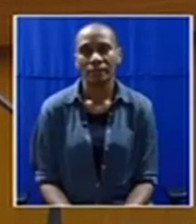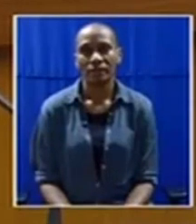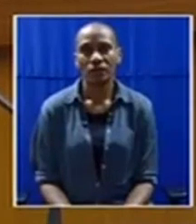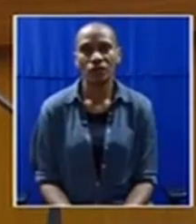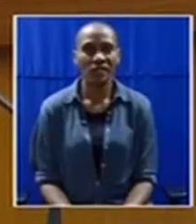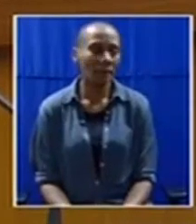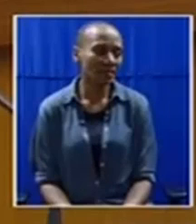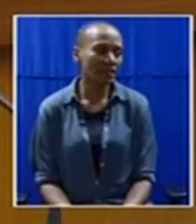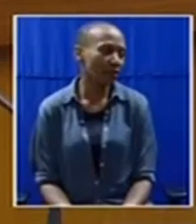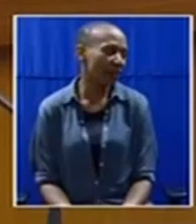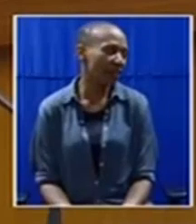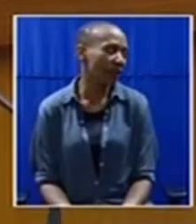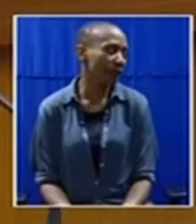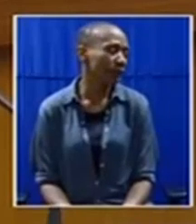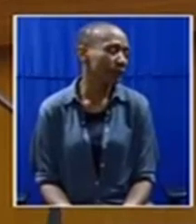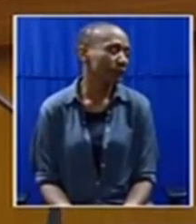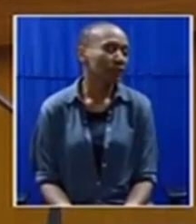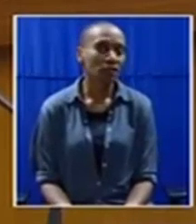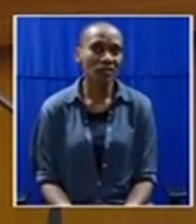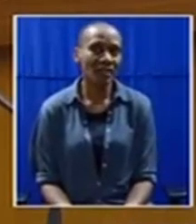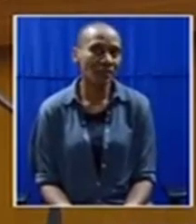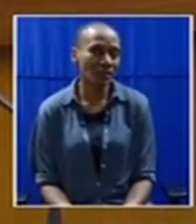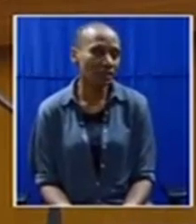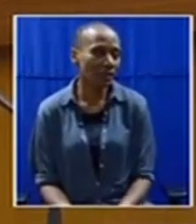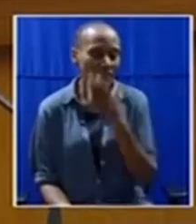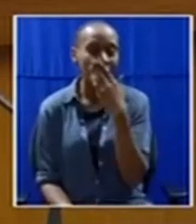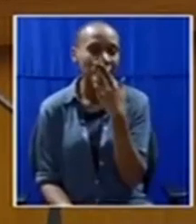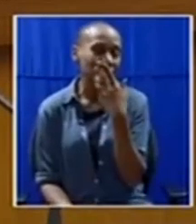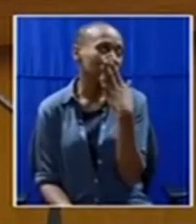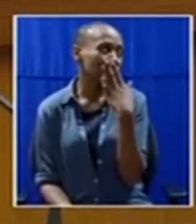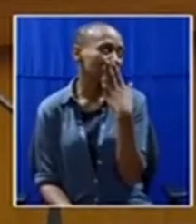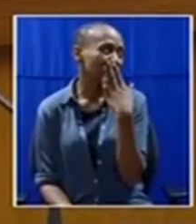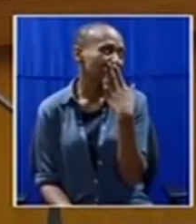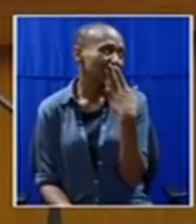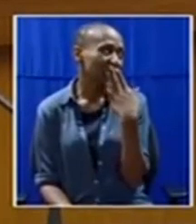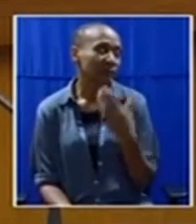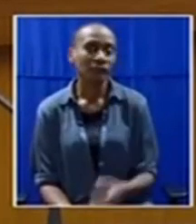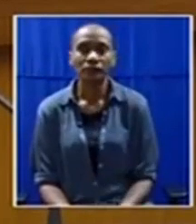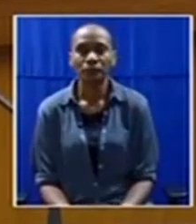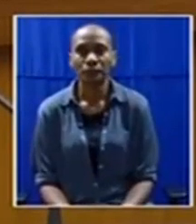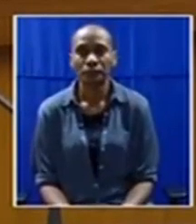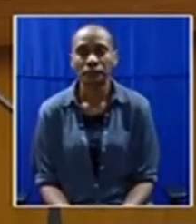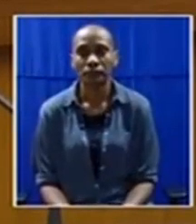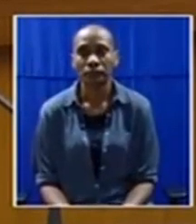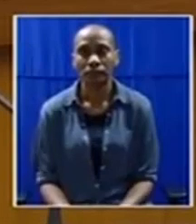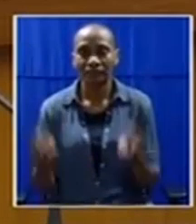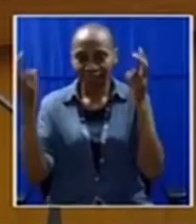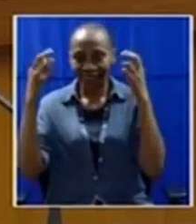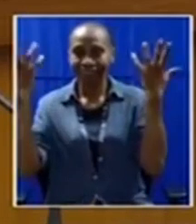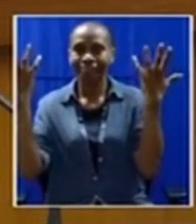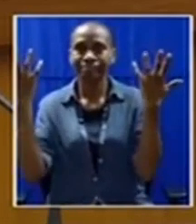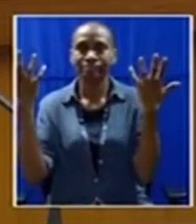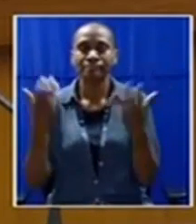these occasions, you become stronger. And so, Chief Whip, ibambe mfowethu,